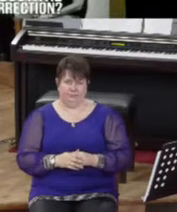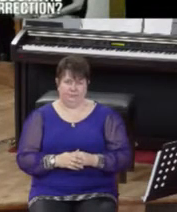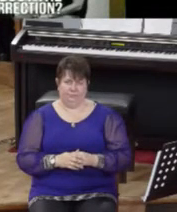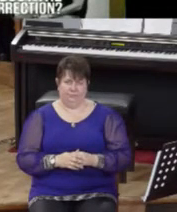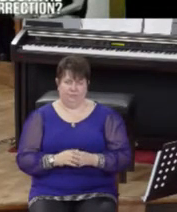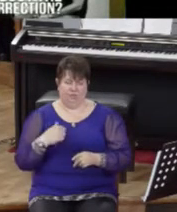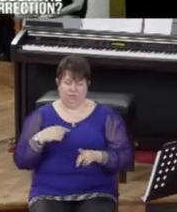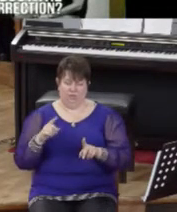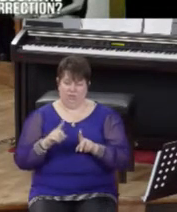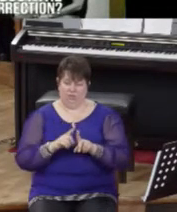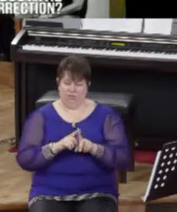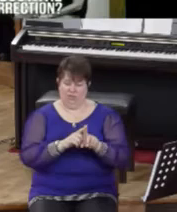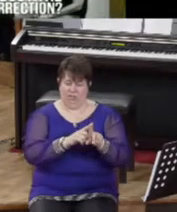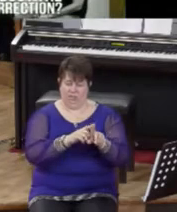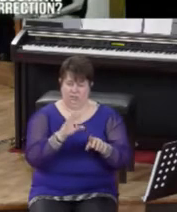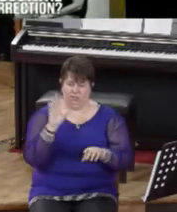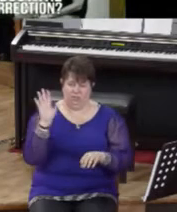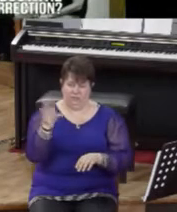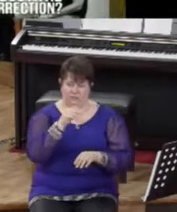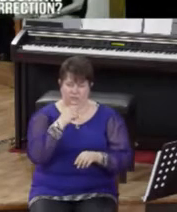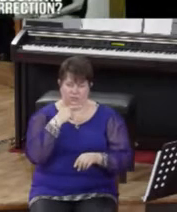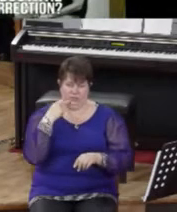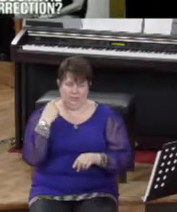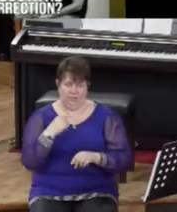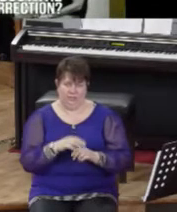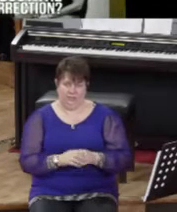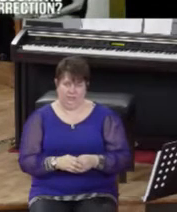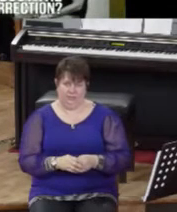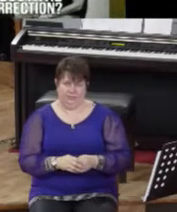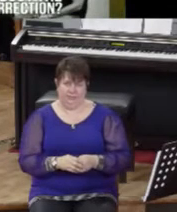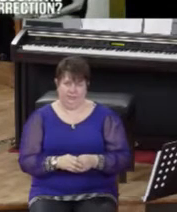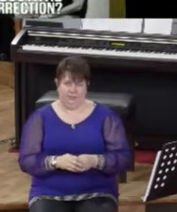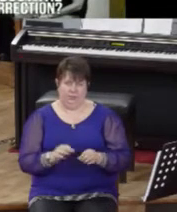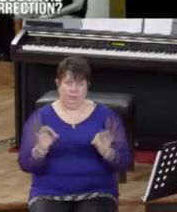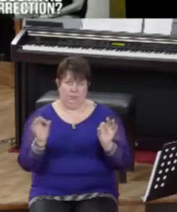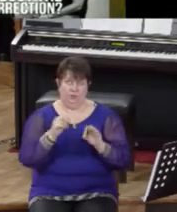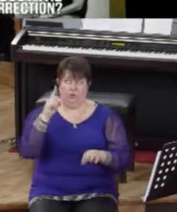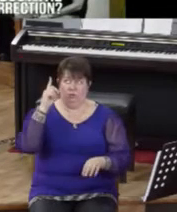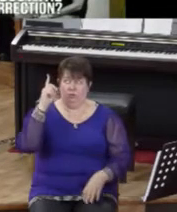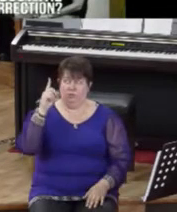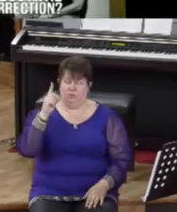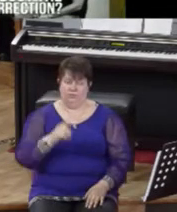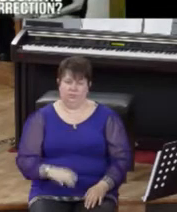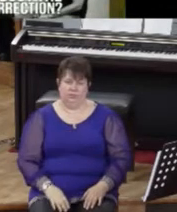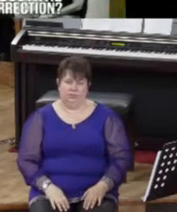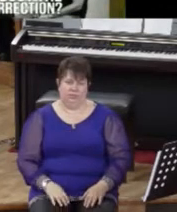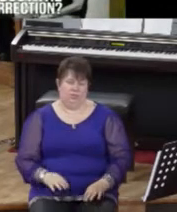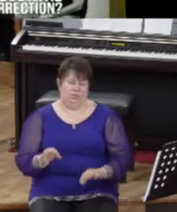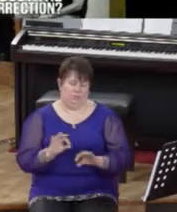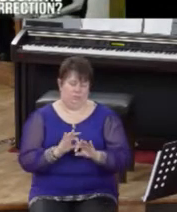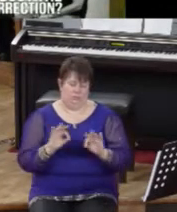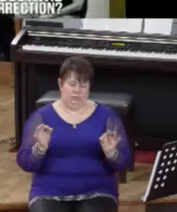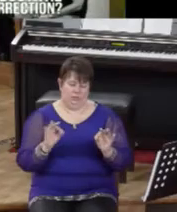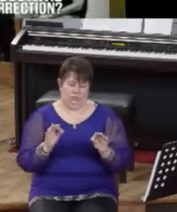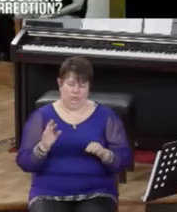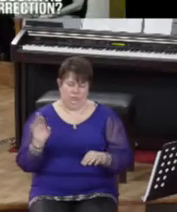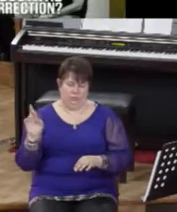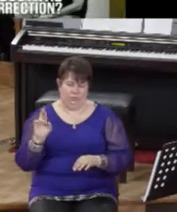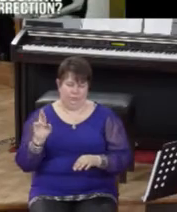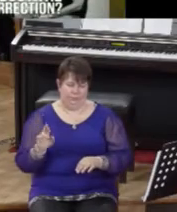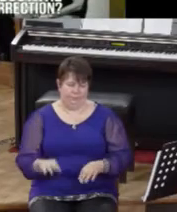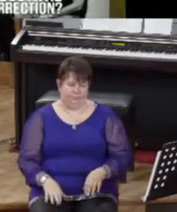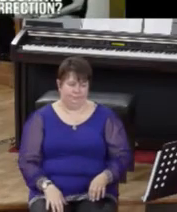And we're leading other folk up the garden path. We're without God. We're without hope.